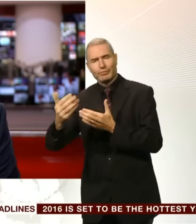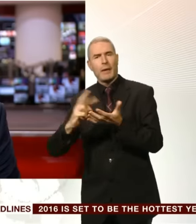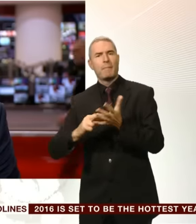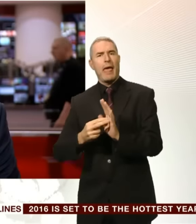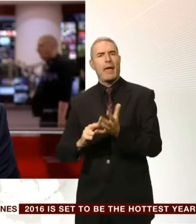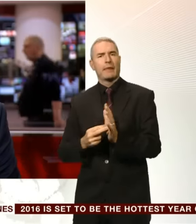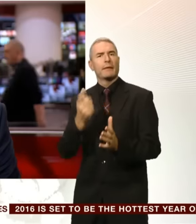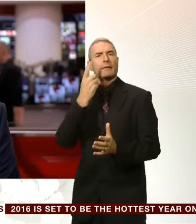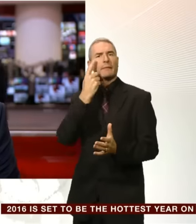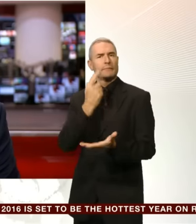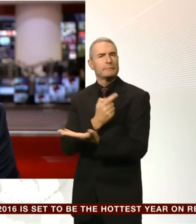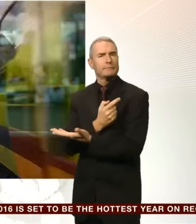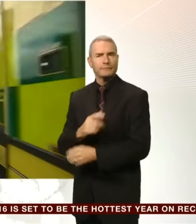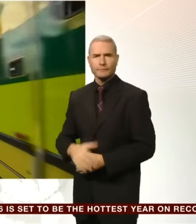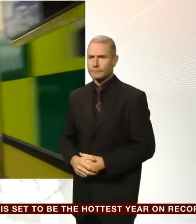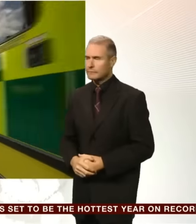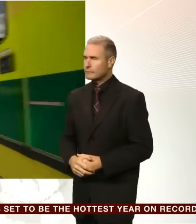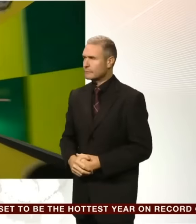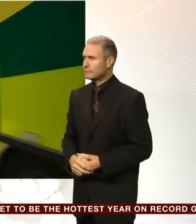health editor, Hugh Pym, reports.